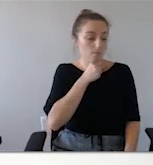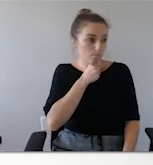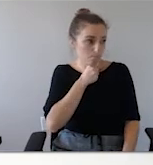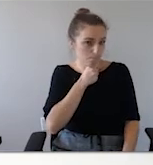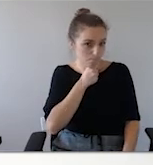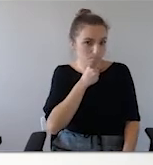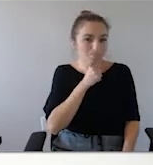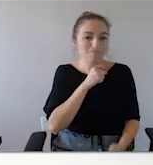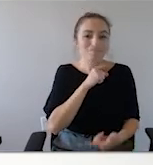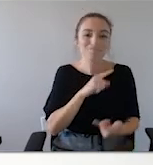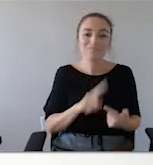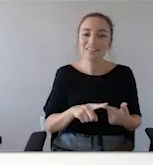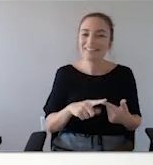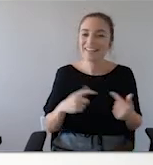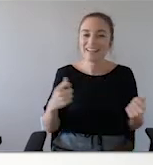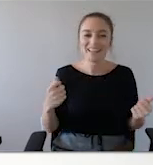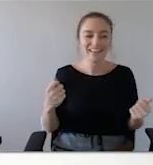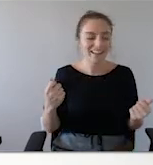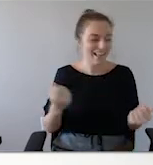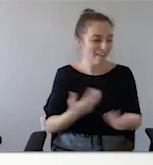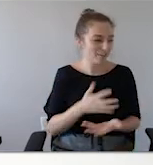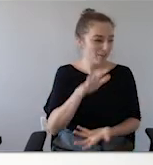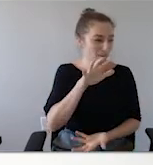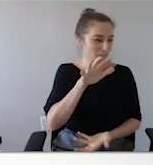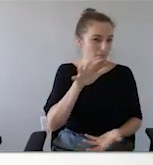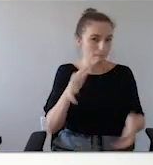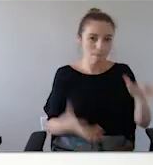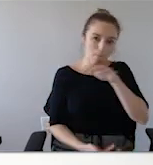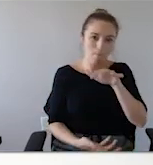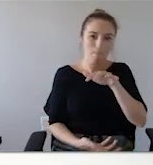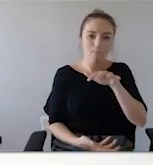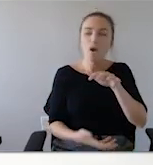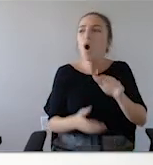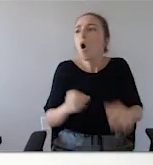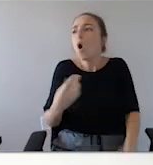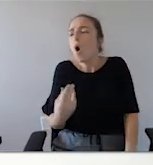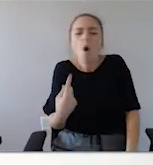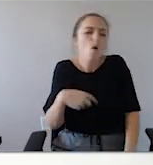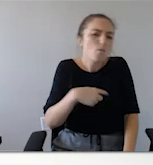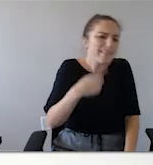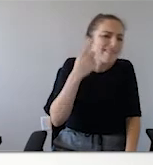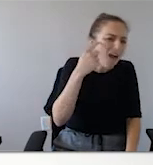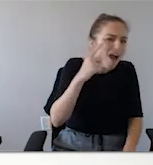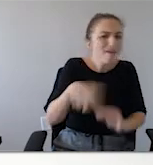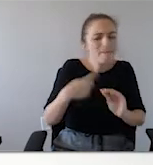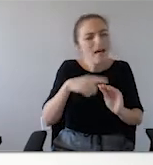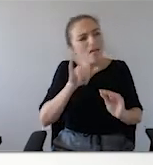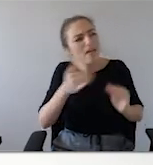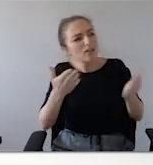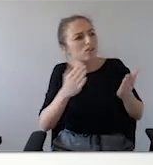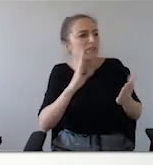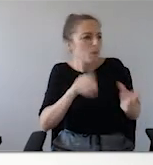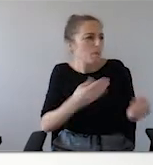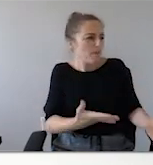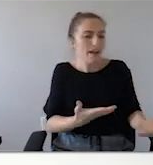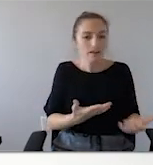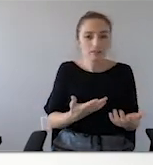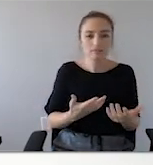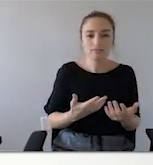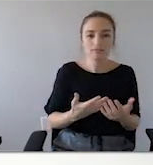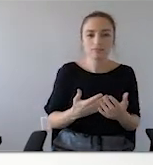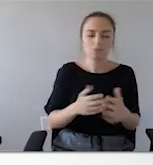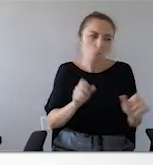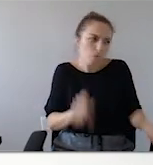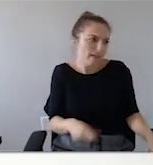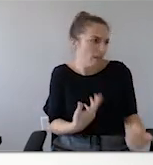whole room changes. And, we were rethinking that. And we think we could do that.